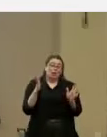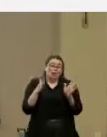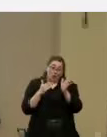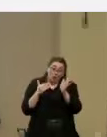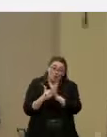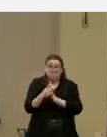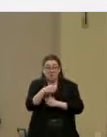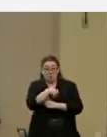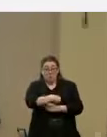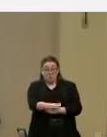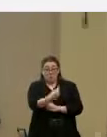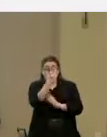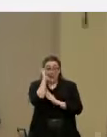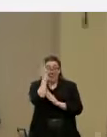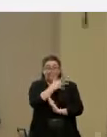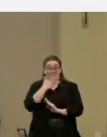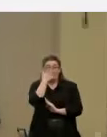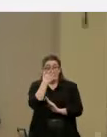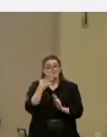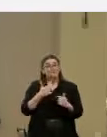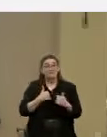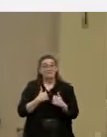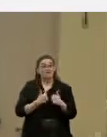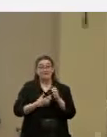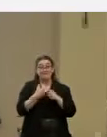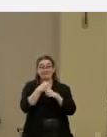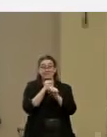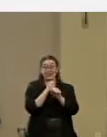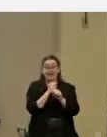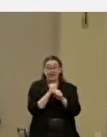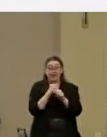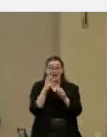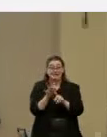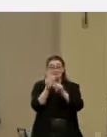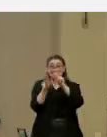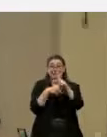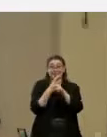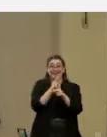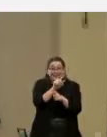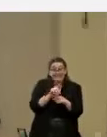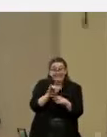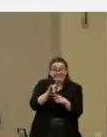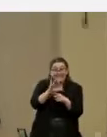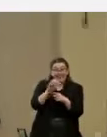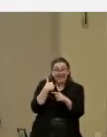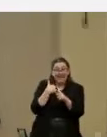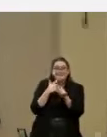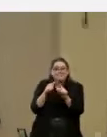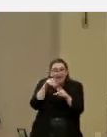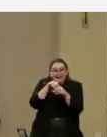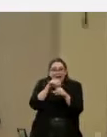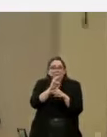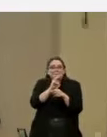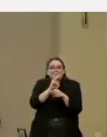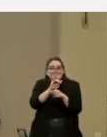white cast. Well, I proudly formulated a micronized zinc version of that blends on all